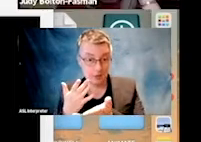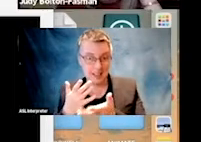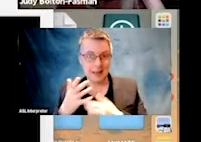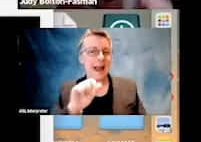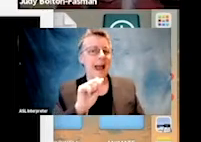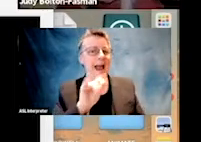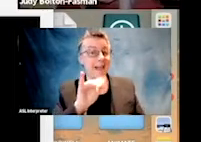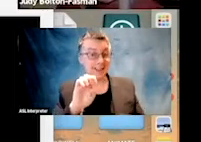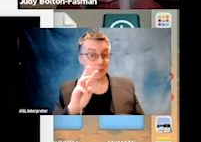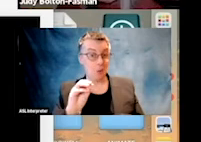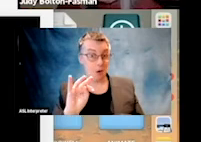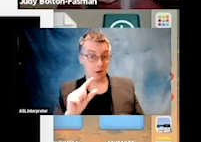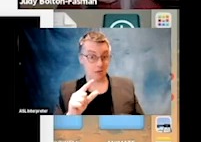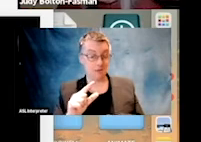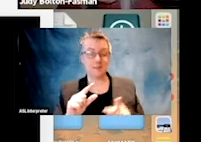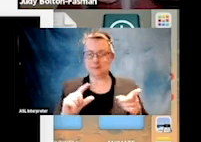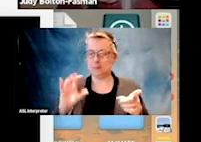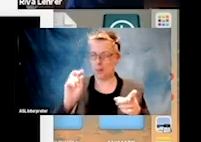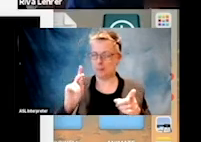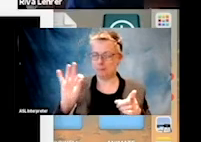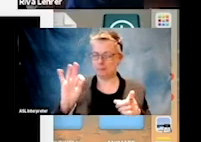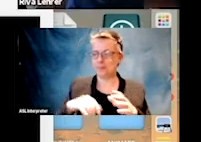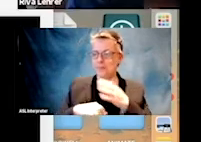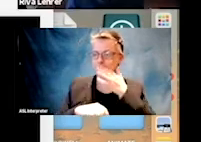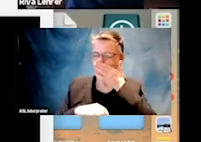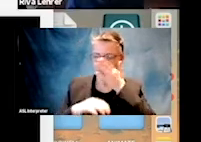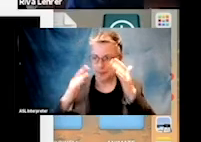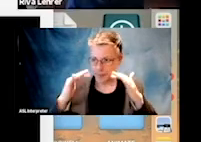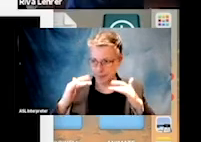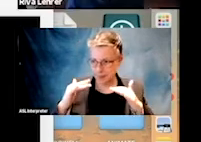Uh, Wong. Okay. That is, um,